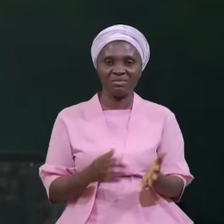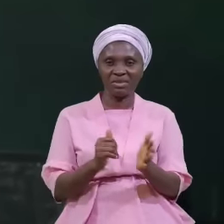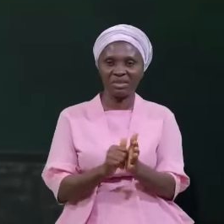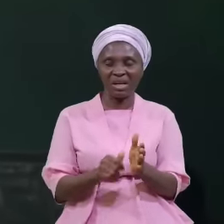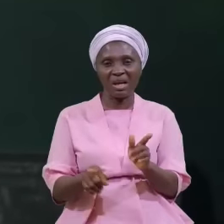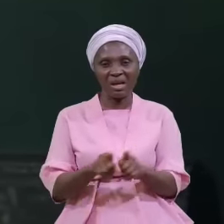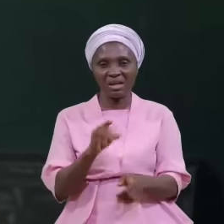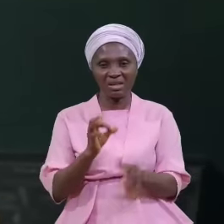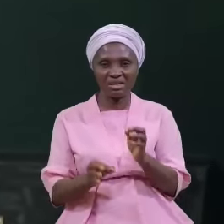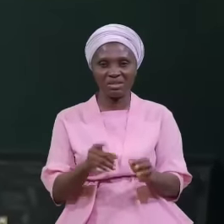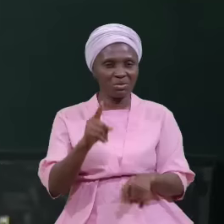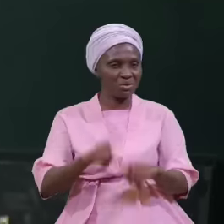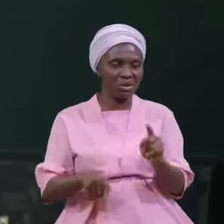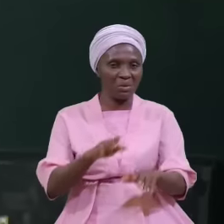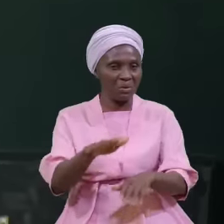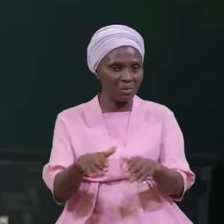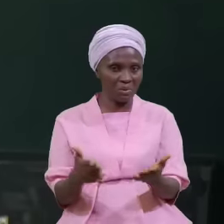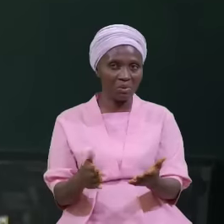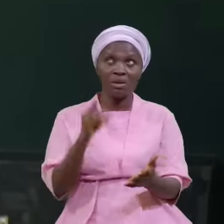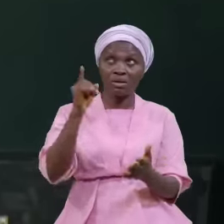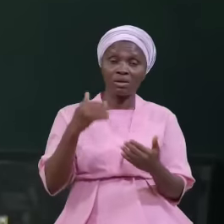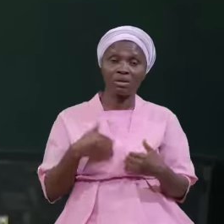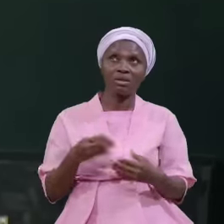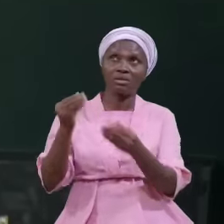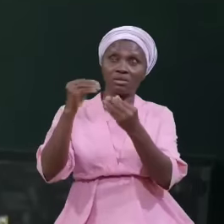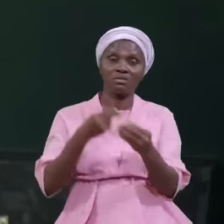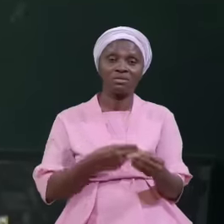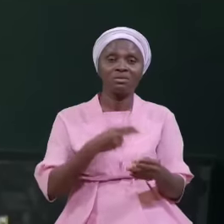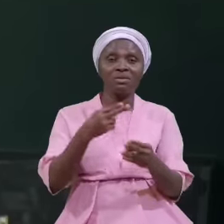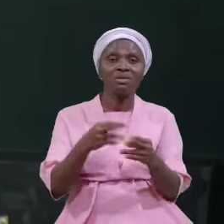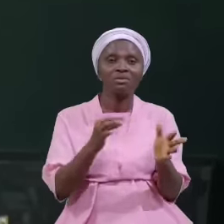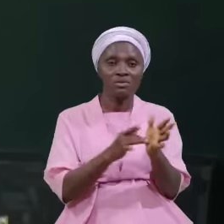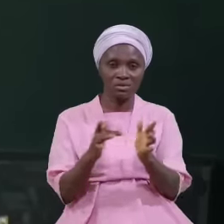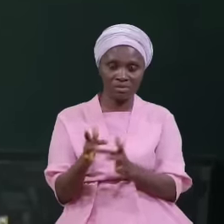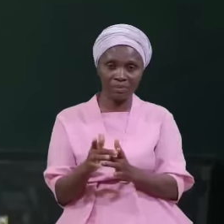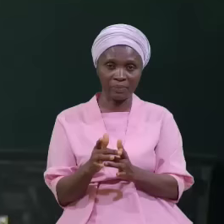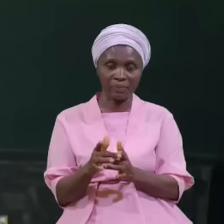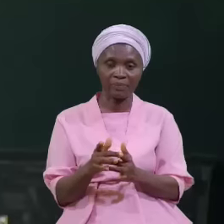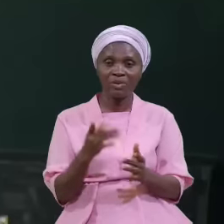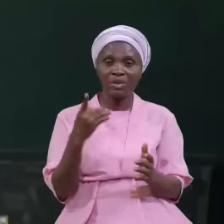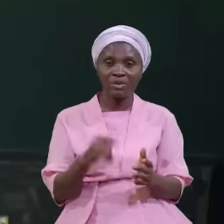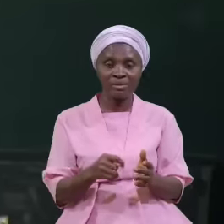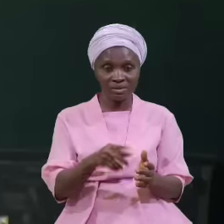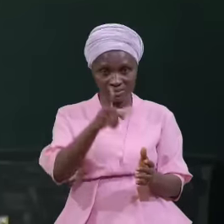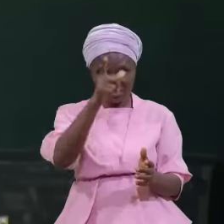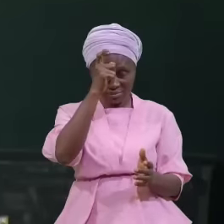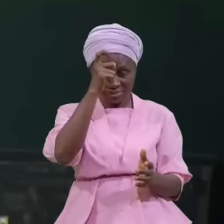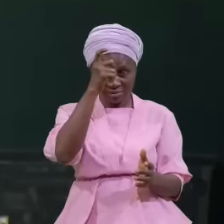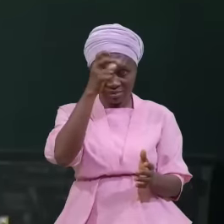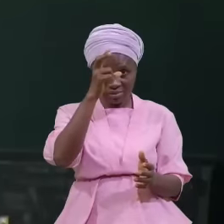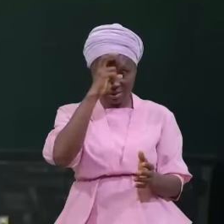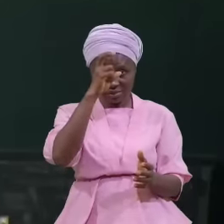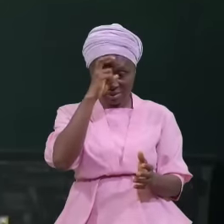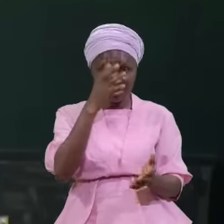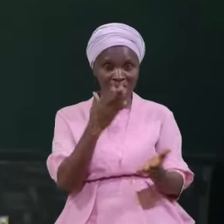step. He has given us the name of Jesus. The demons might be here and they're knocking your head and